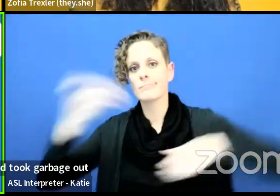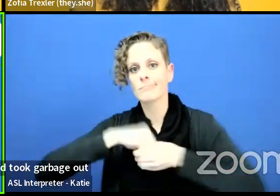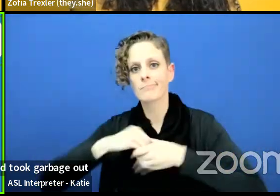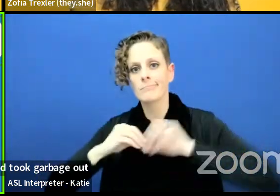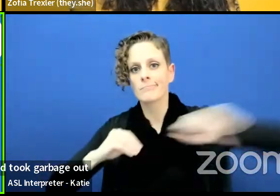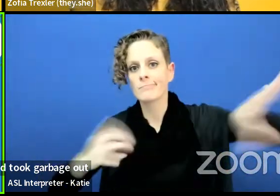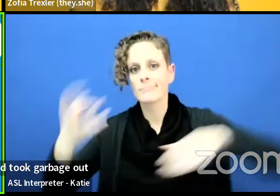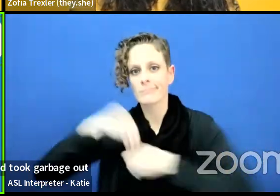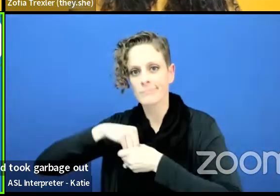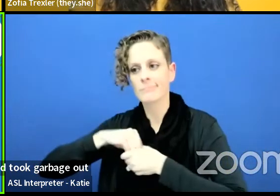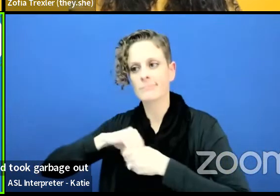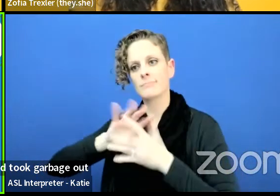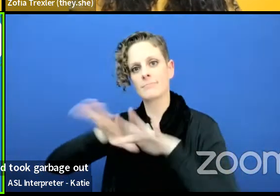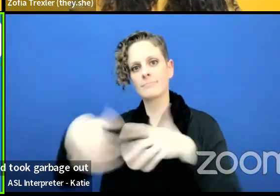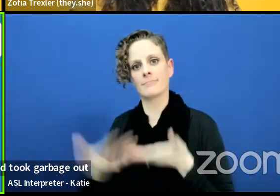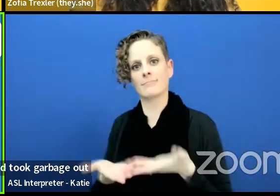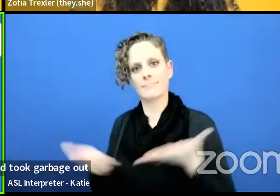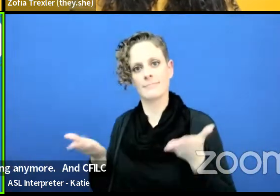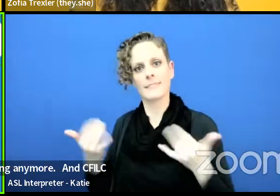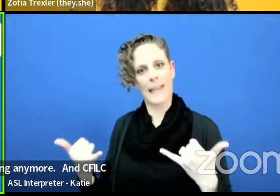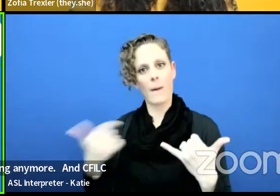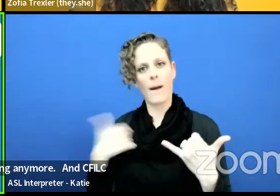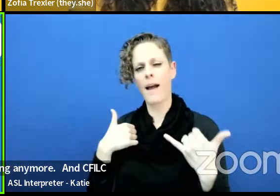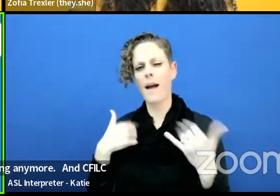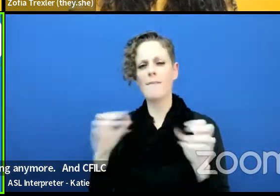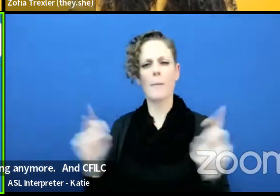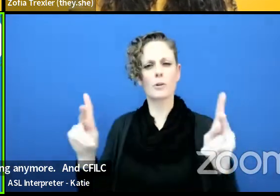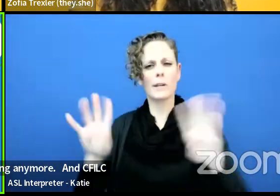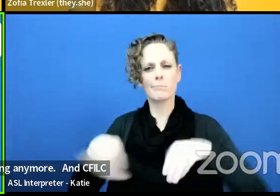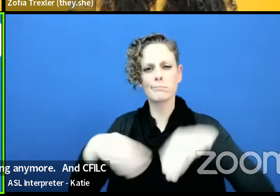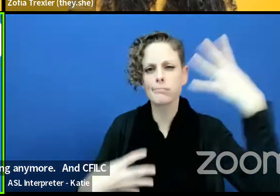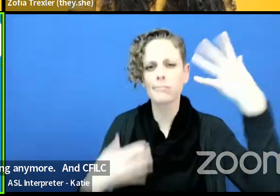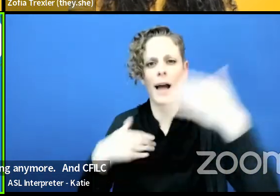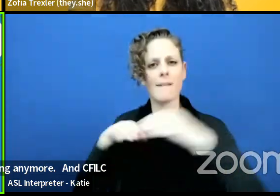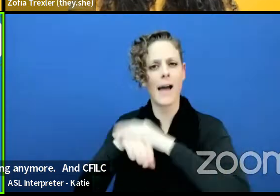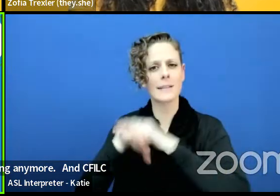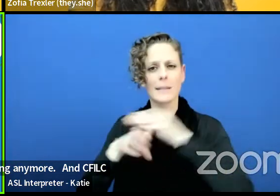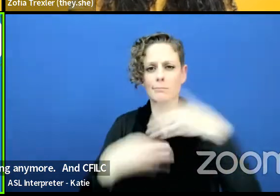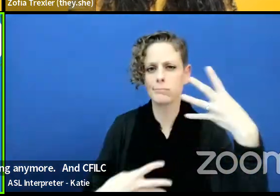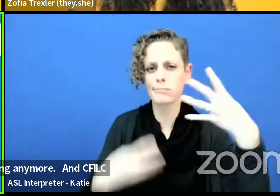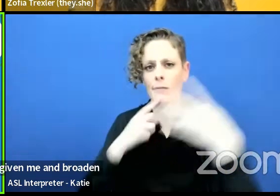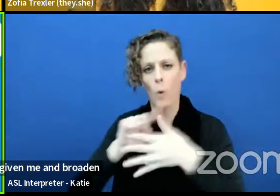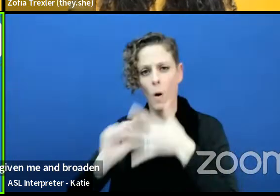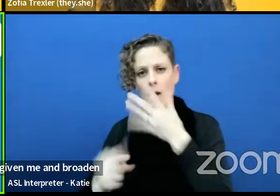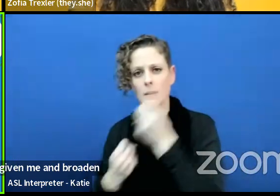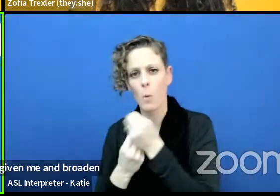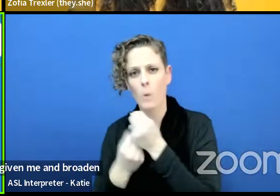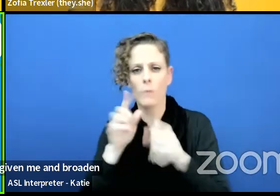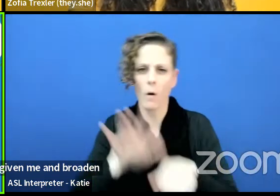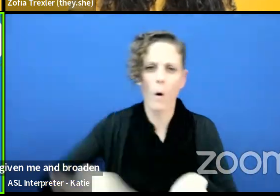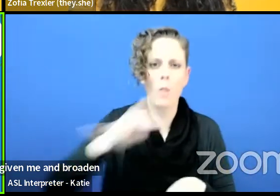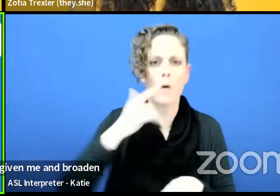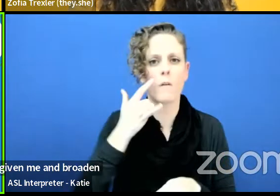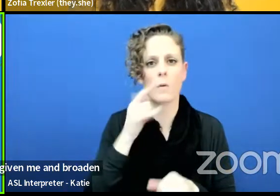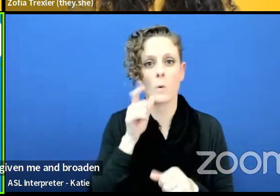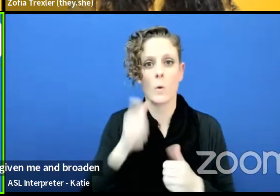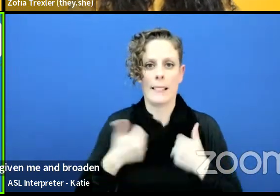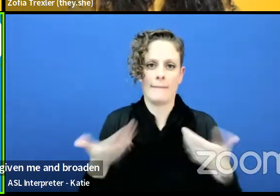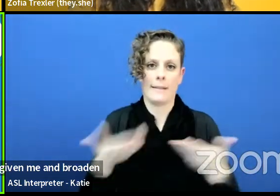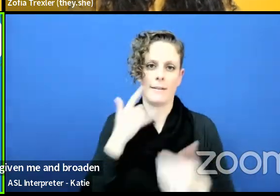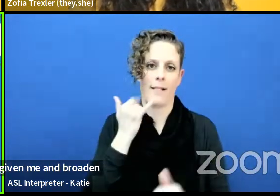has given me and broadened my opportunities and access to such supports for California. Thank you.